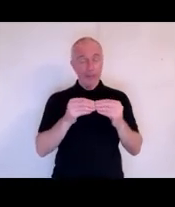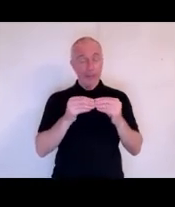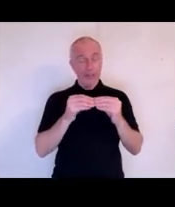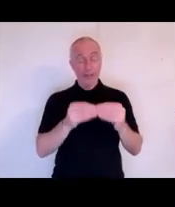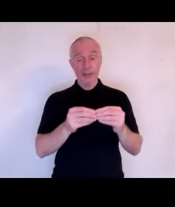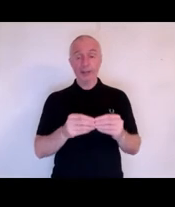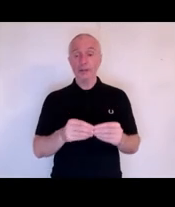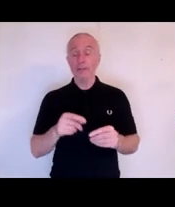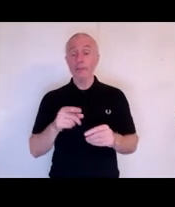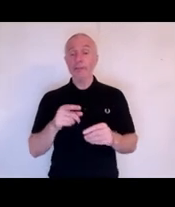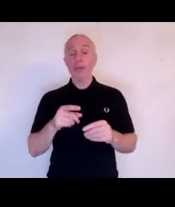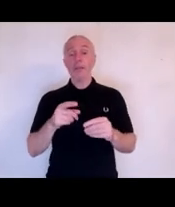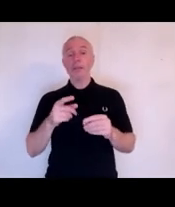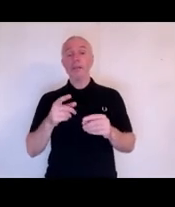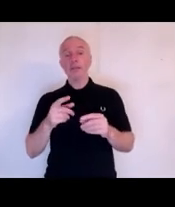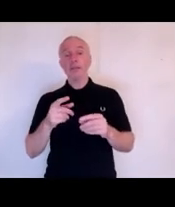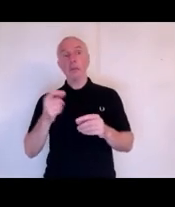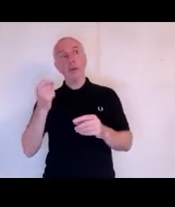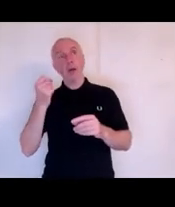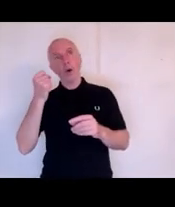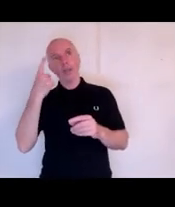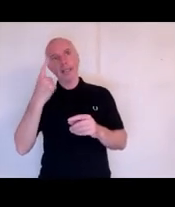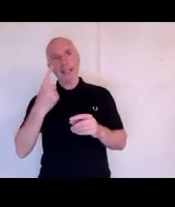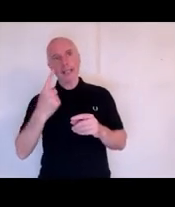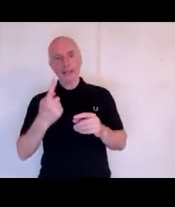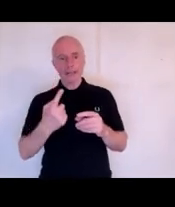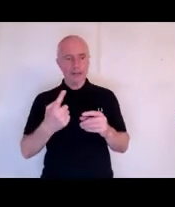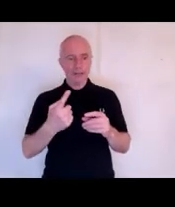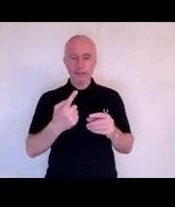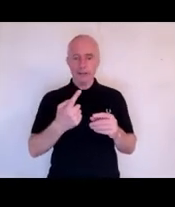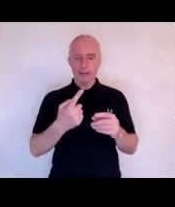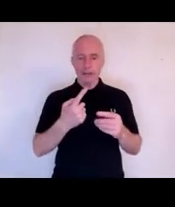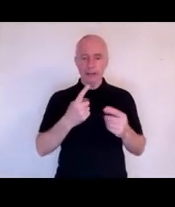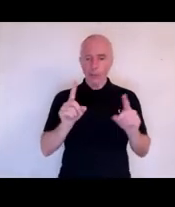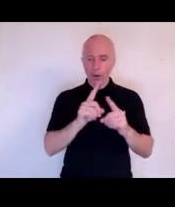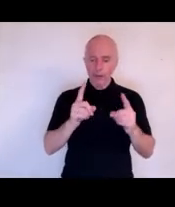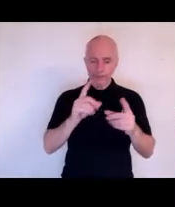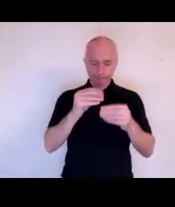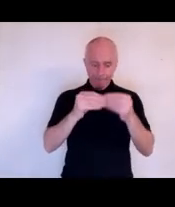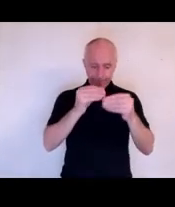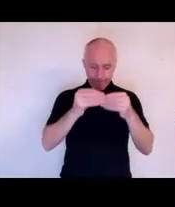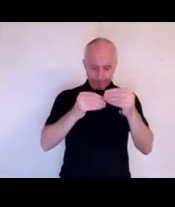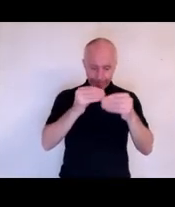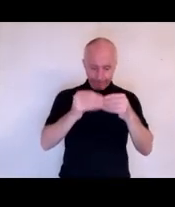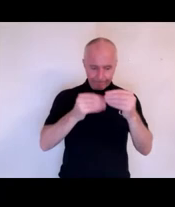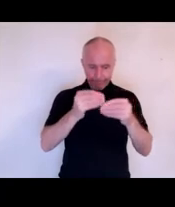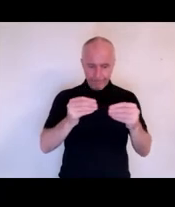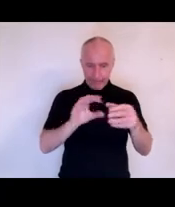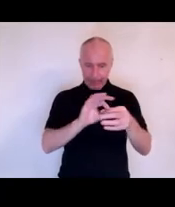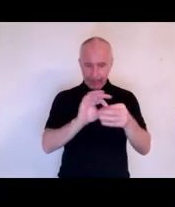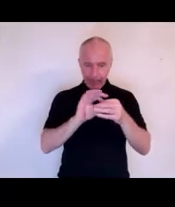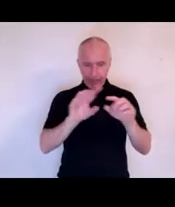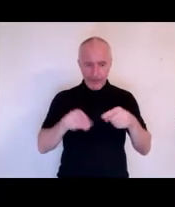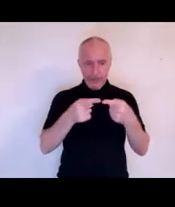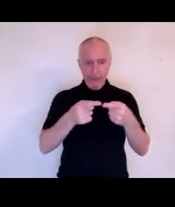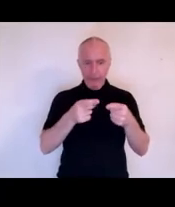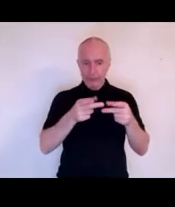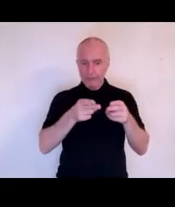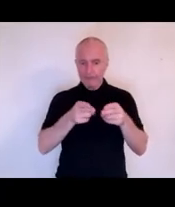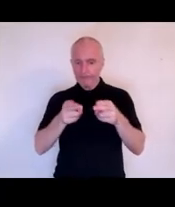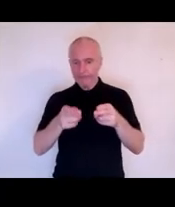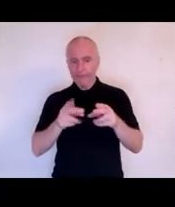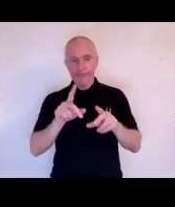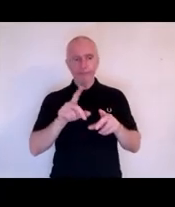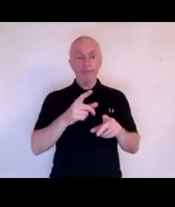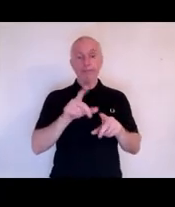that binds these together, and all those different what we call channels of interaction, and a different channel is a different probability of something